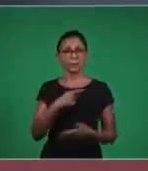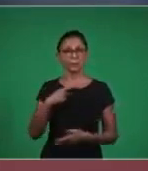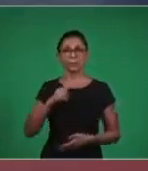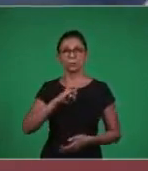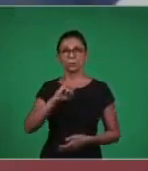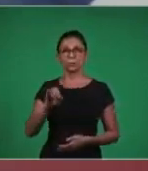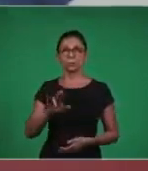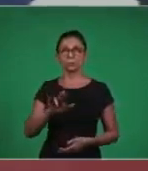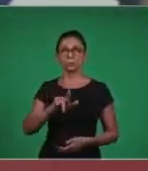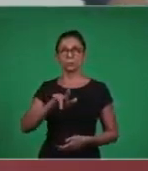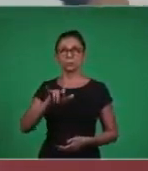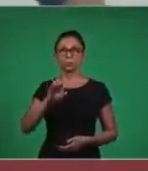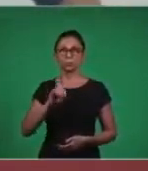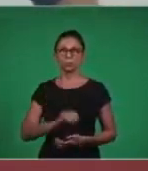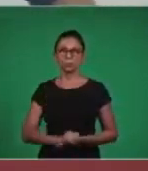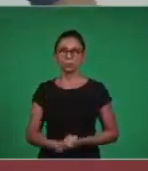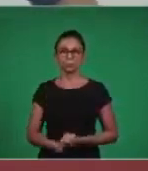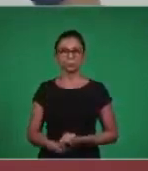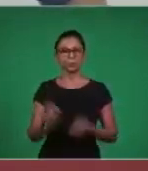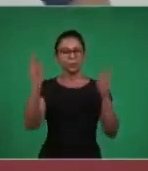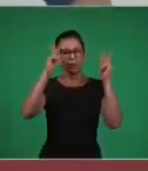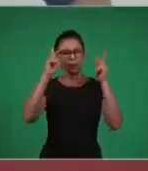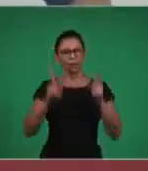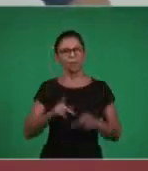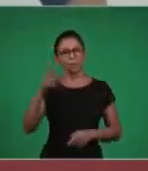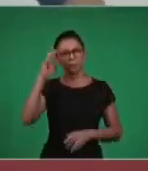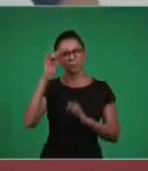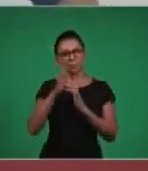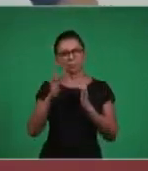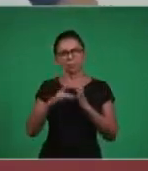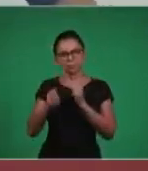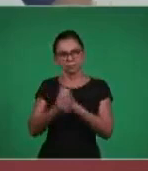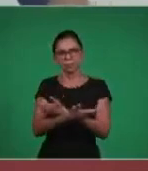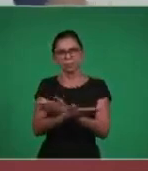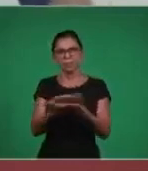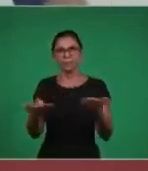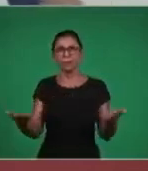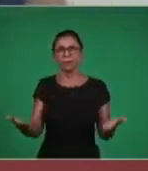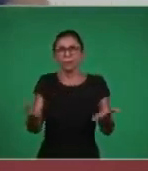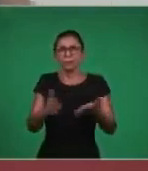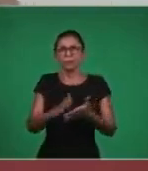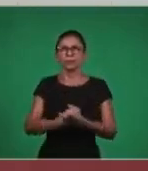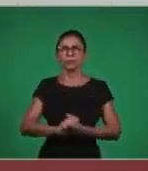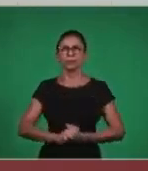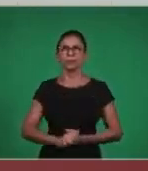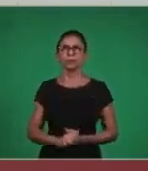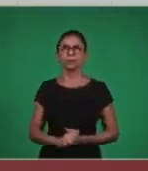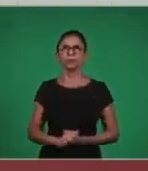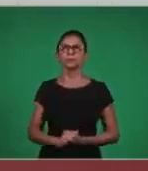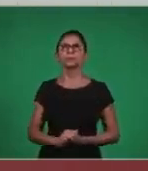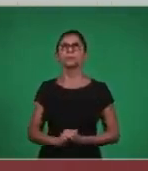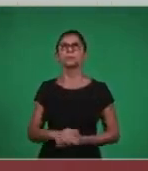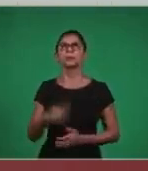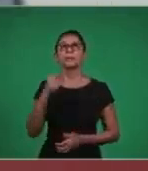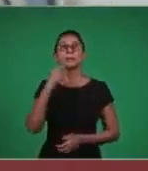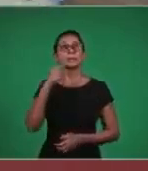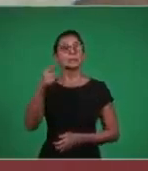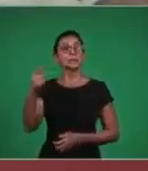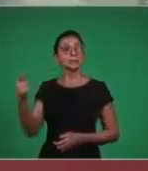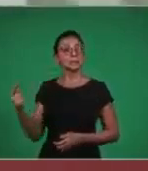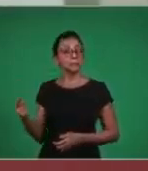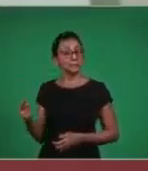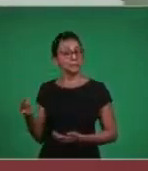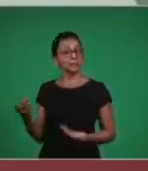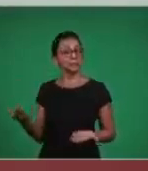well. I'd like to greet everyone the peace of the Lord. On this week, I was surprised in a very pleasant